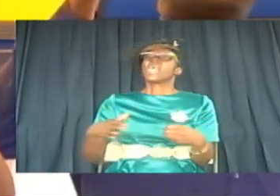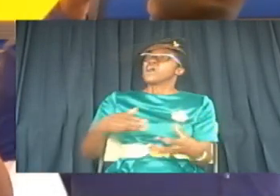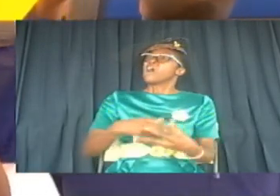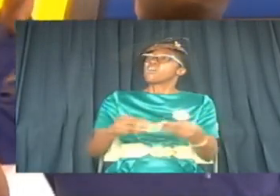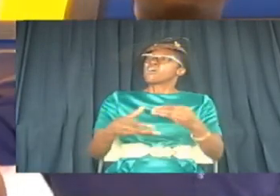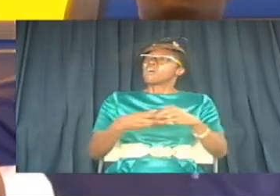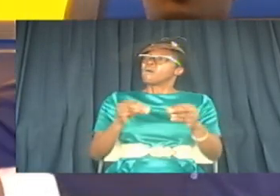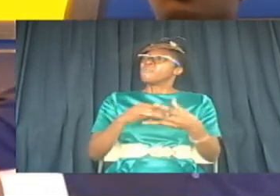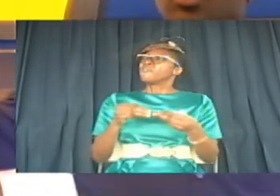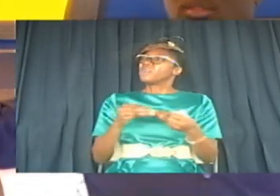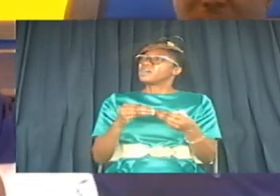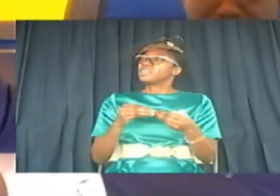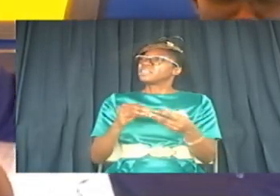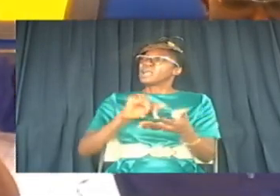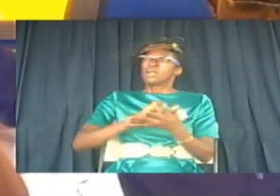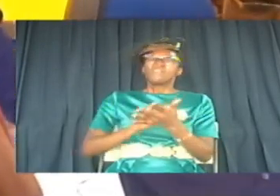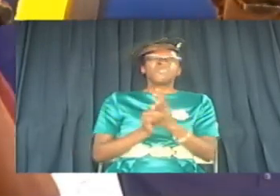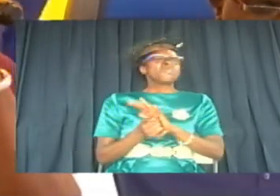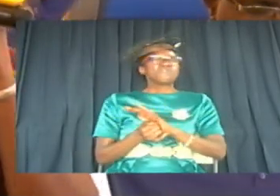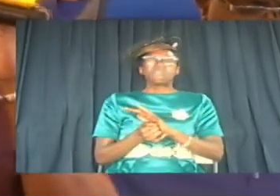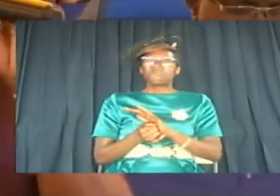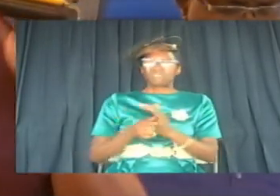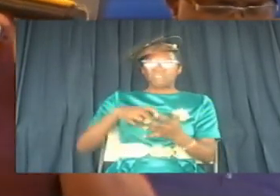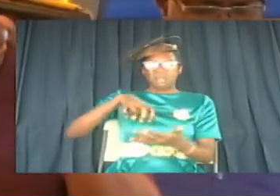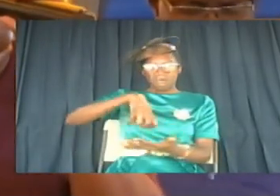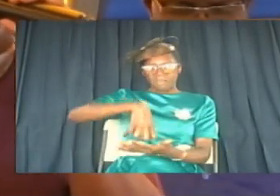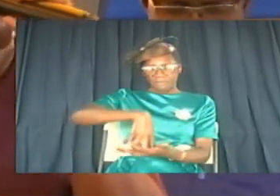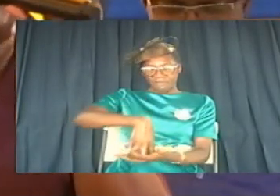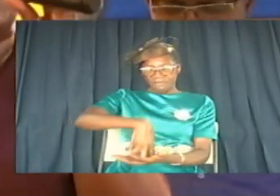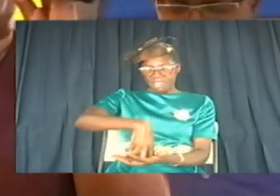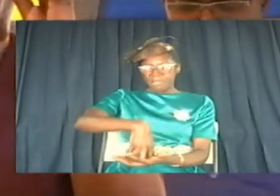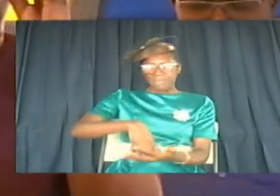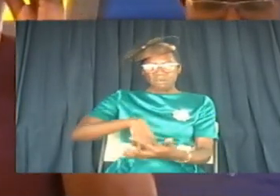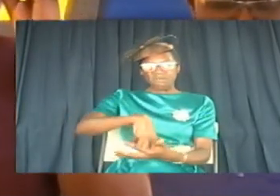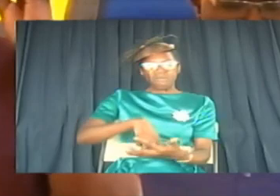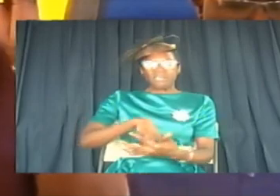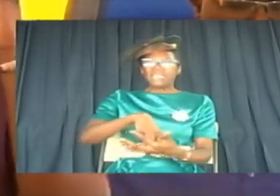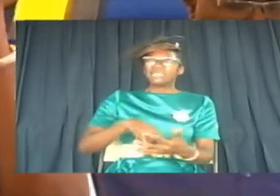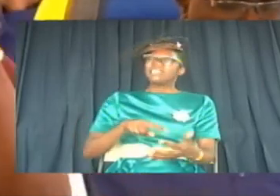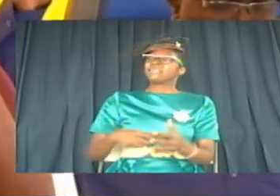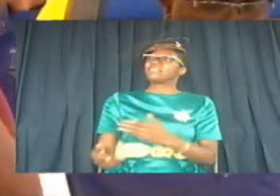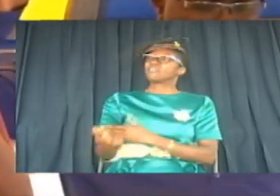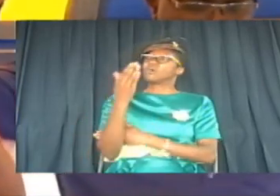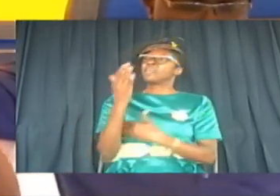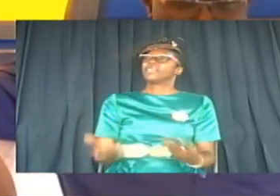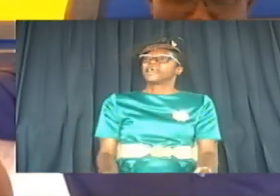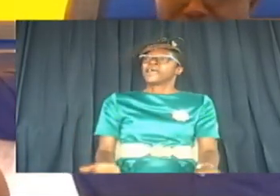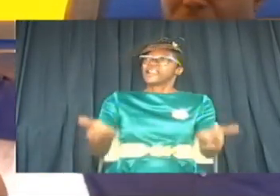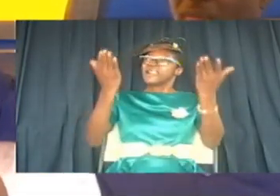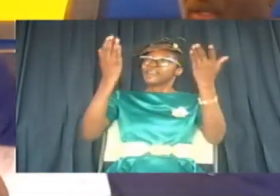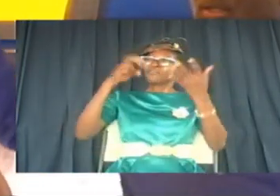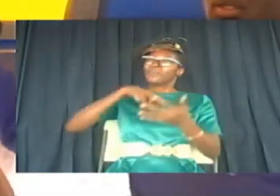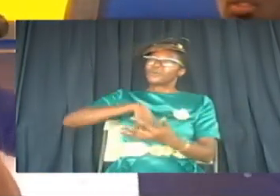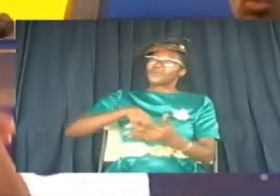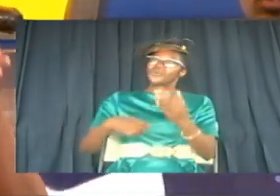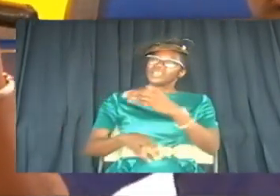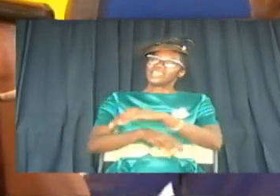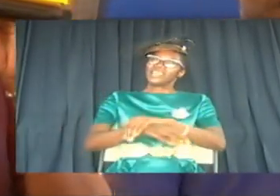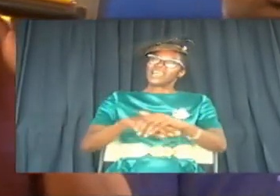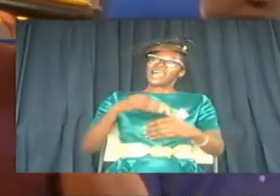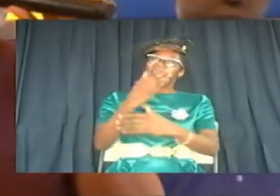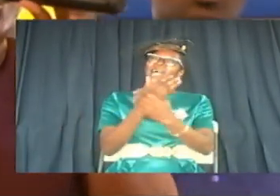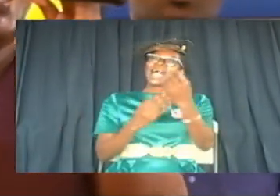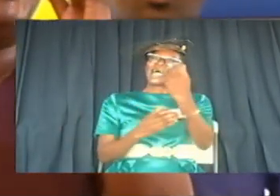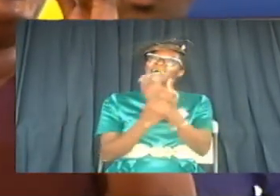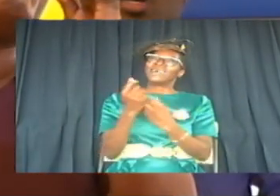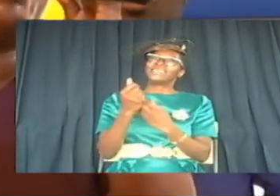Almighty God, those that have feeble knees this morning. Lord Jesus, lift up the weak hands, Almighty